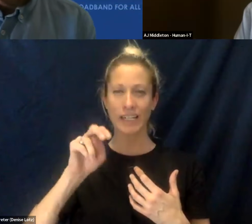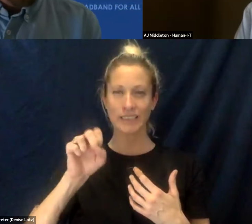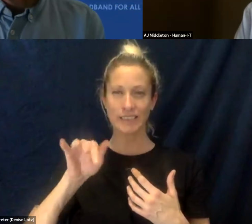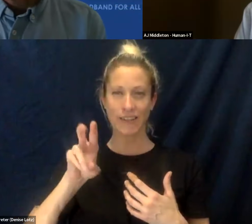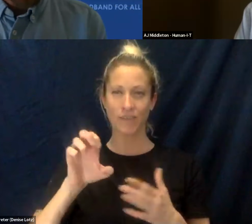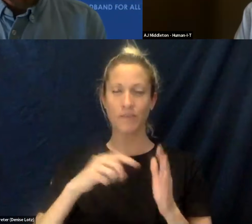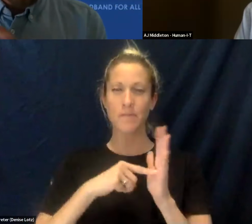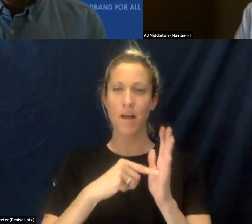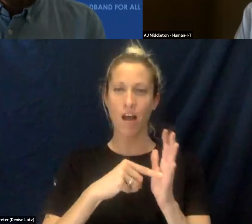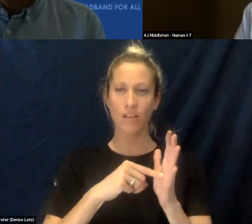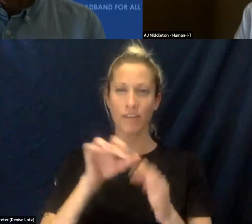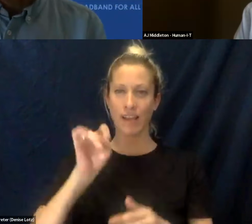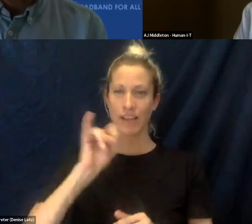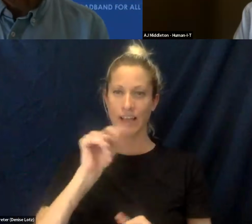not